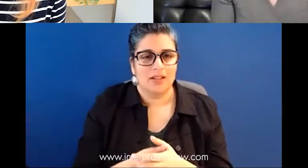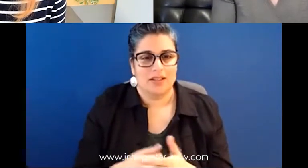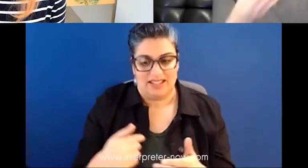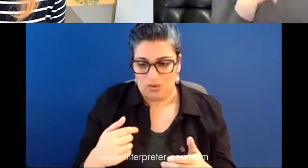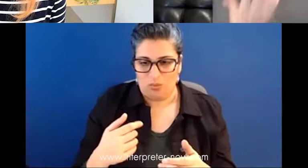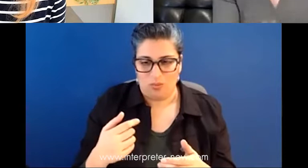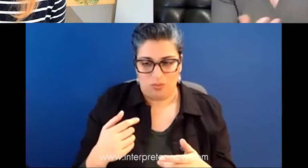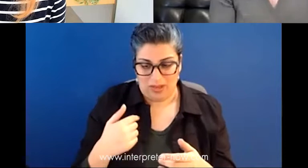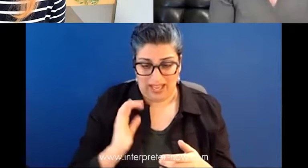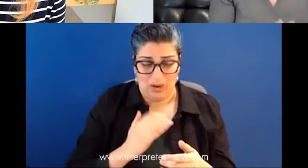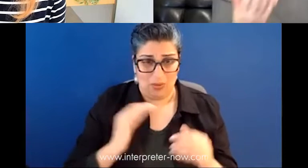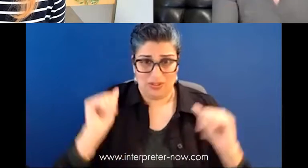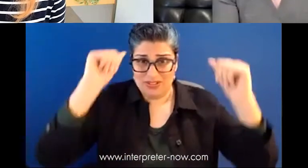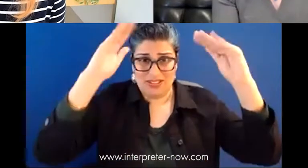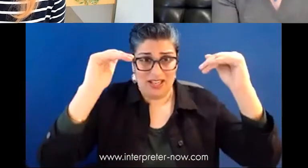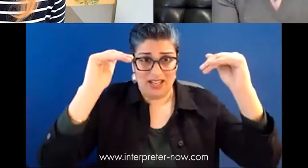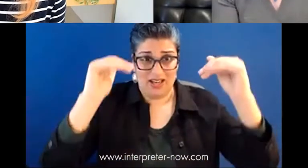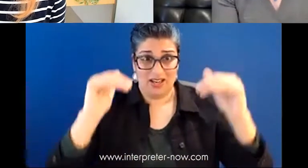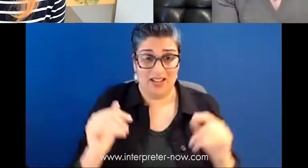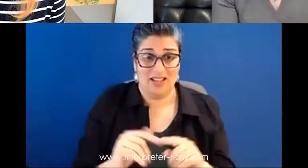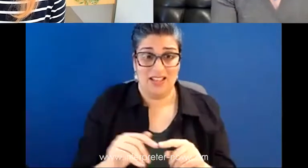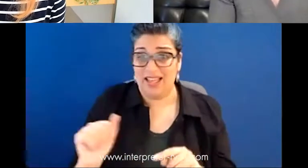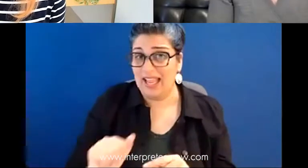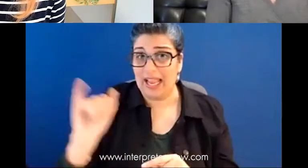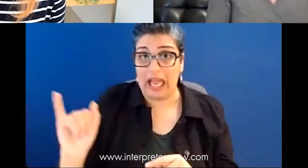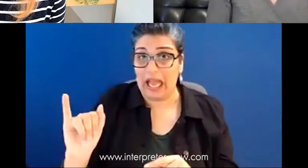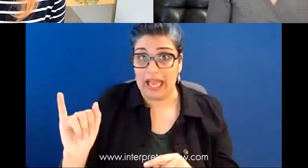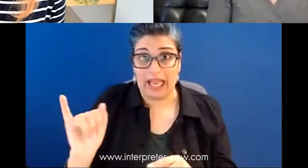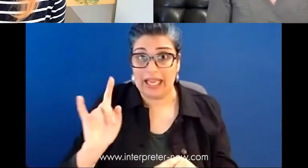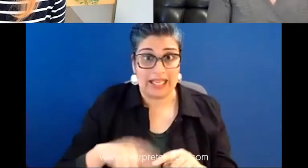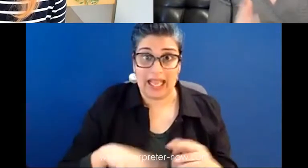standard that I will tell you as an expert, AIs can't meet either.